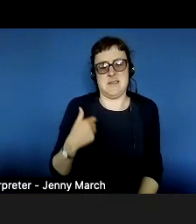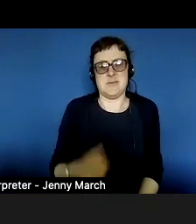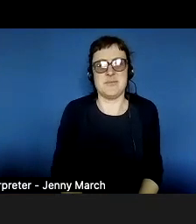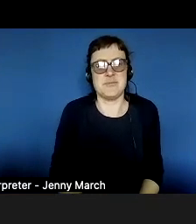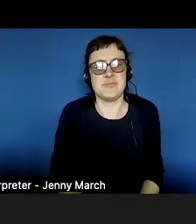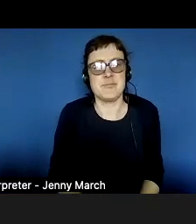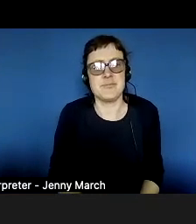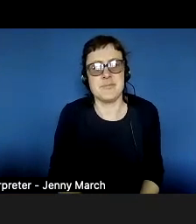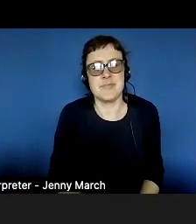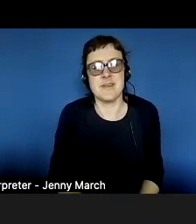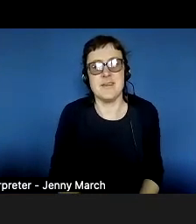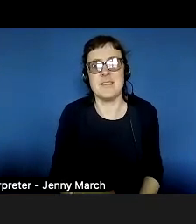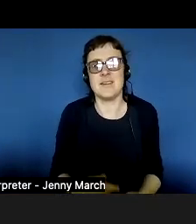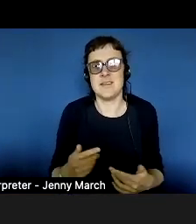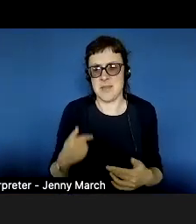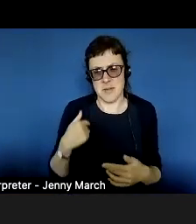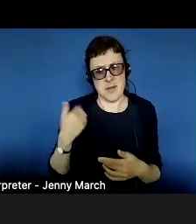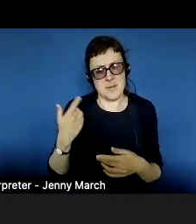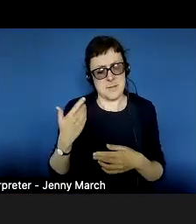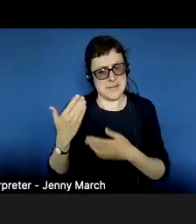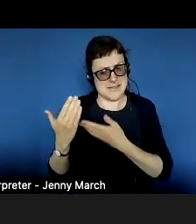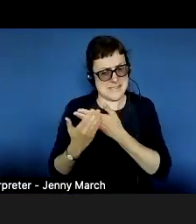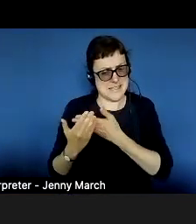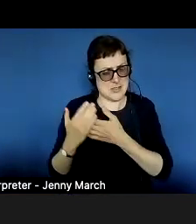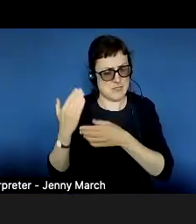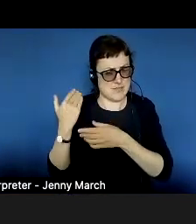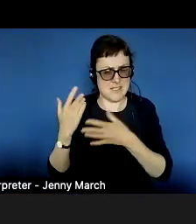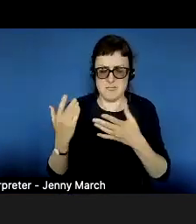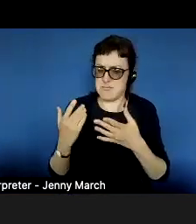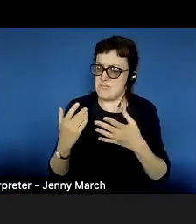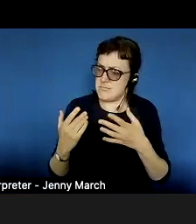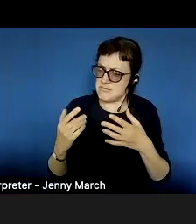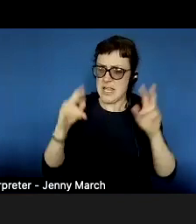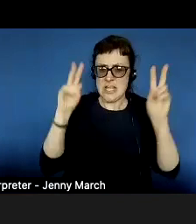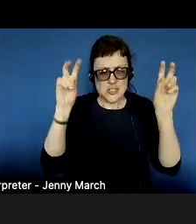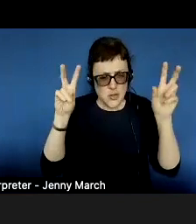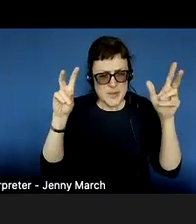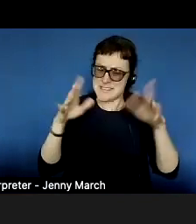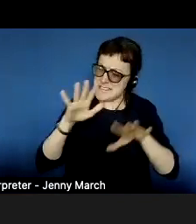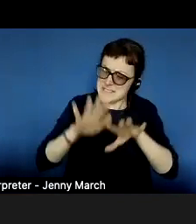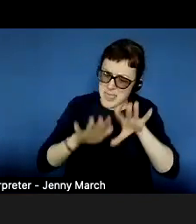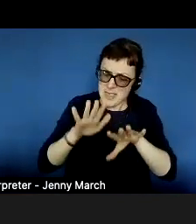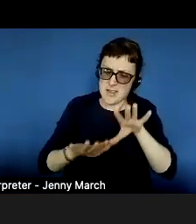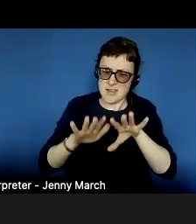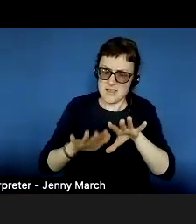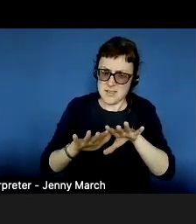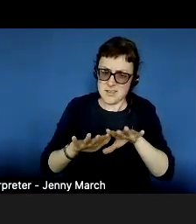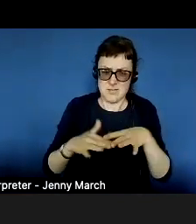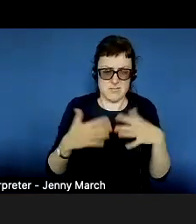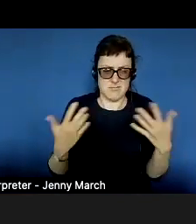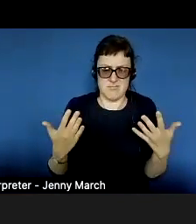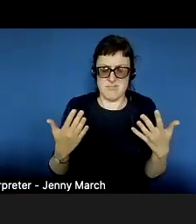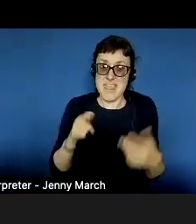fact that, like, we talked about this the other day, the fact that motifs and kind of that things do have similarities, that in itself is really that special. And that's just